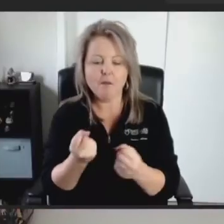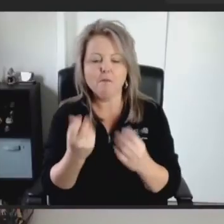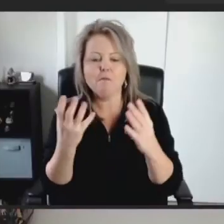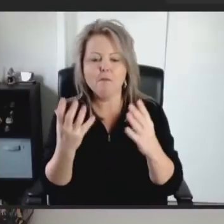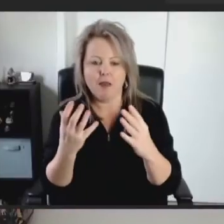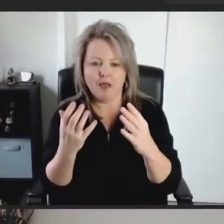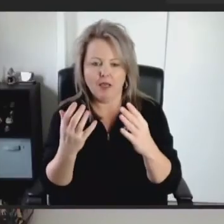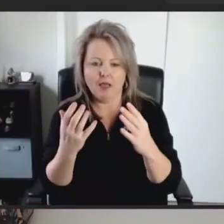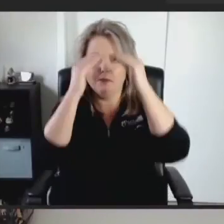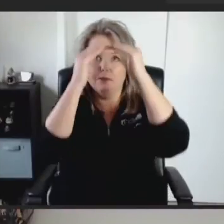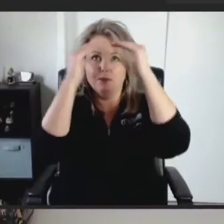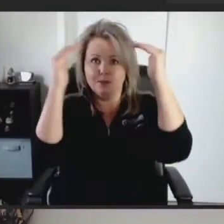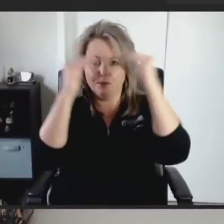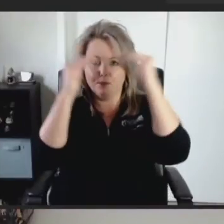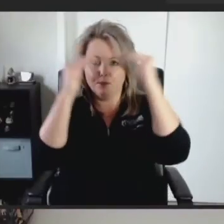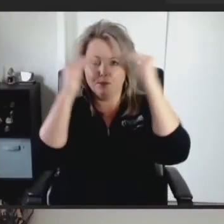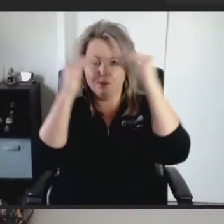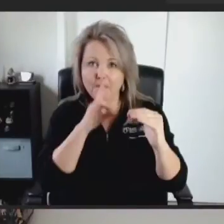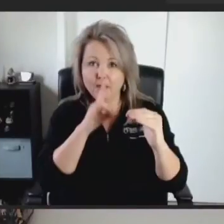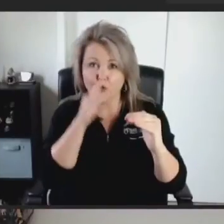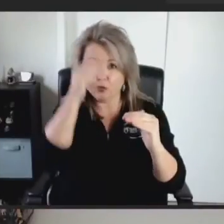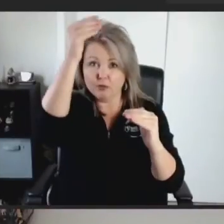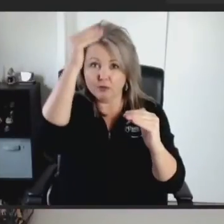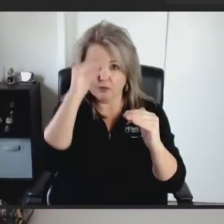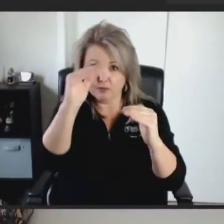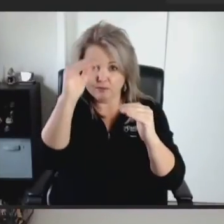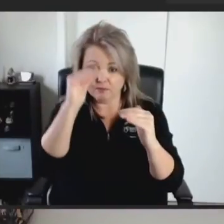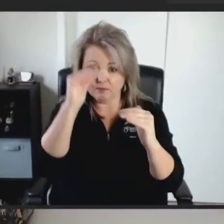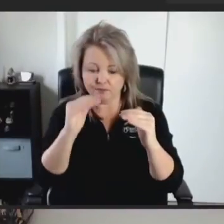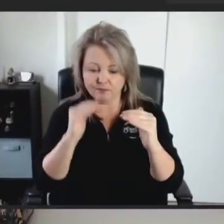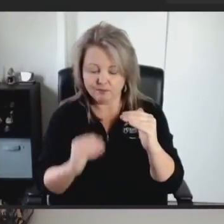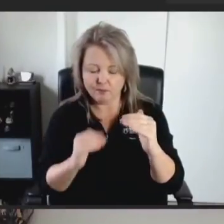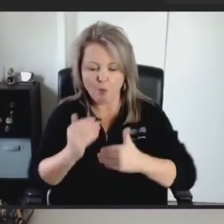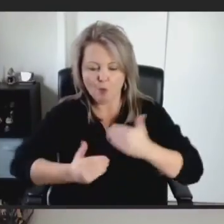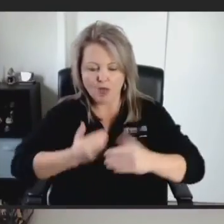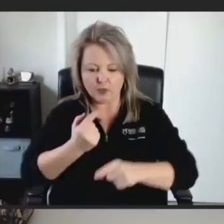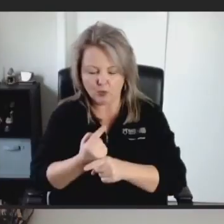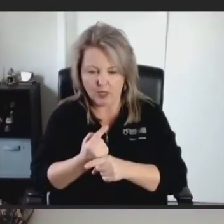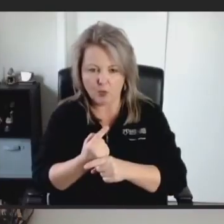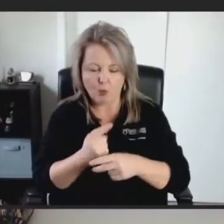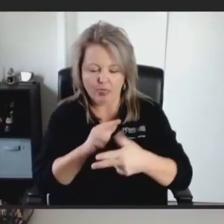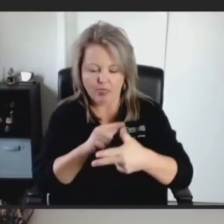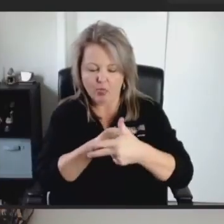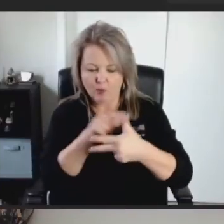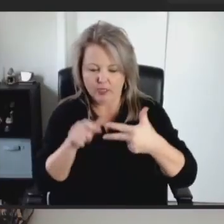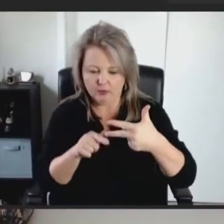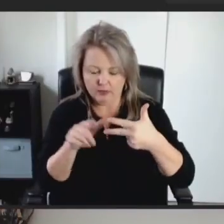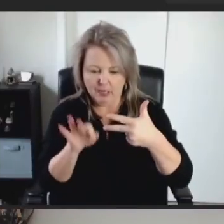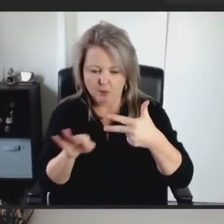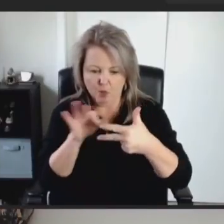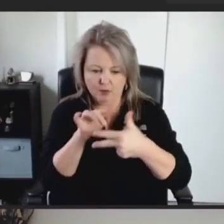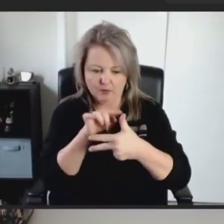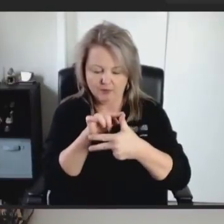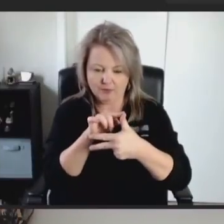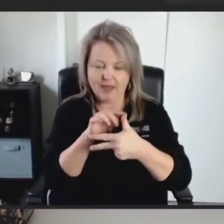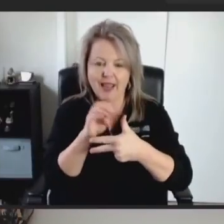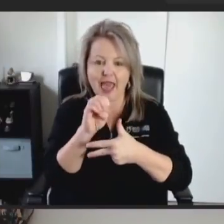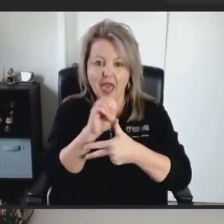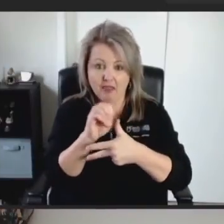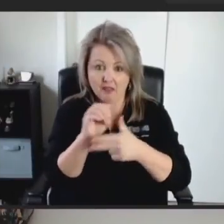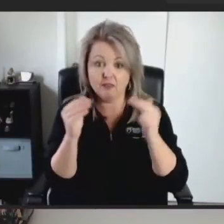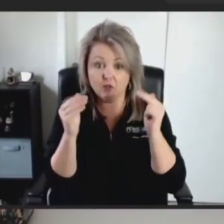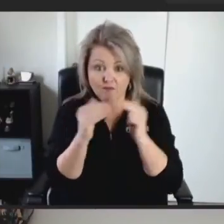make sure that this is done with 3 basic things in mind. done ethically, so it's fair and